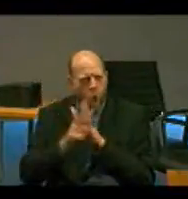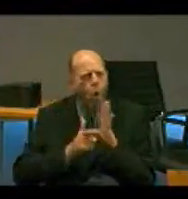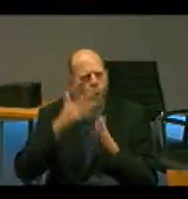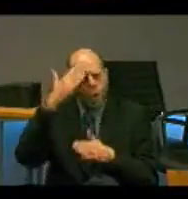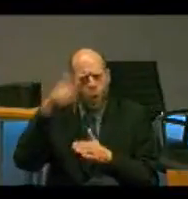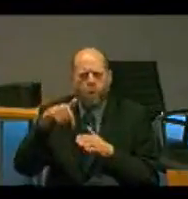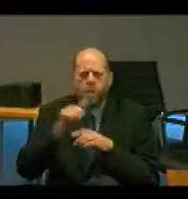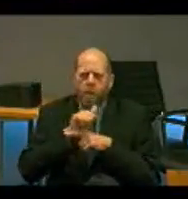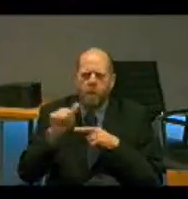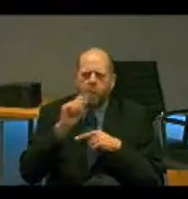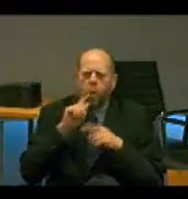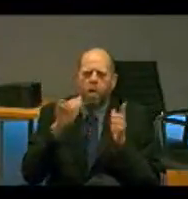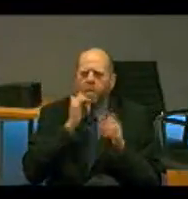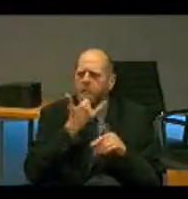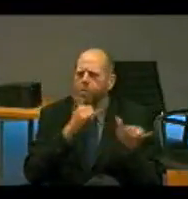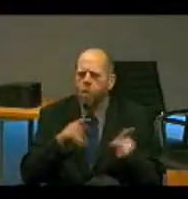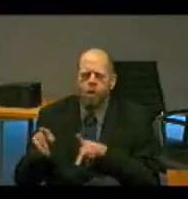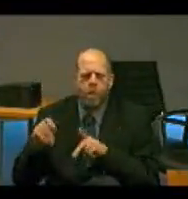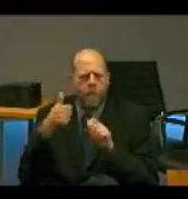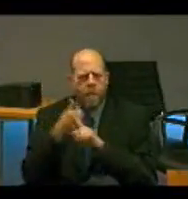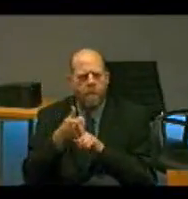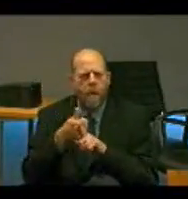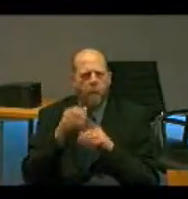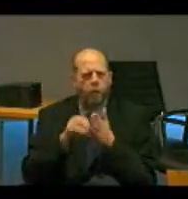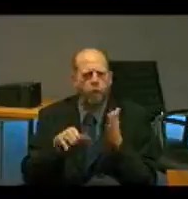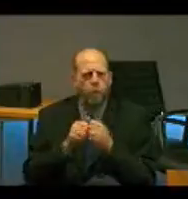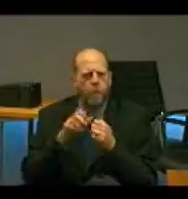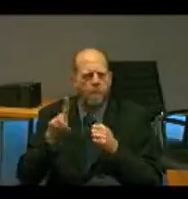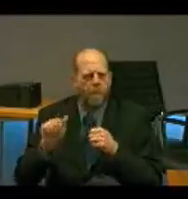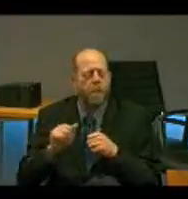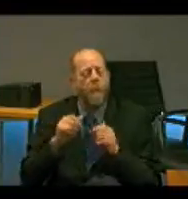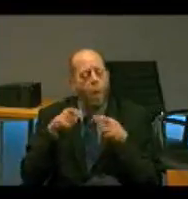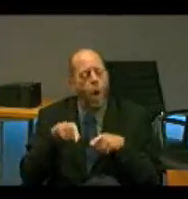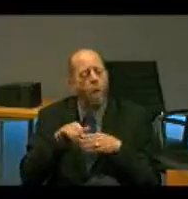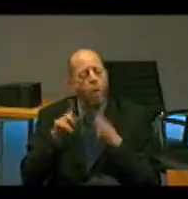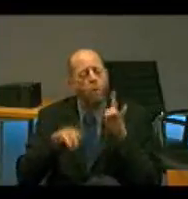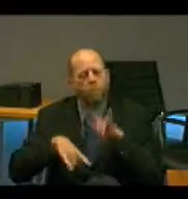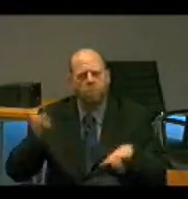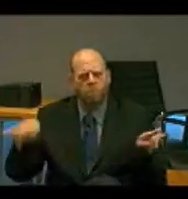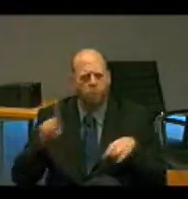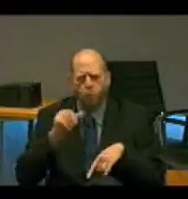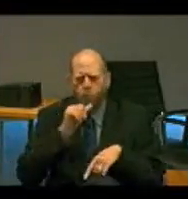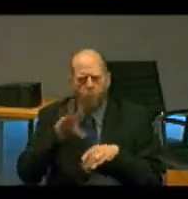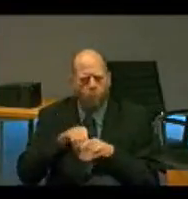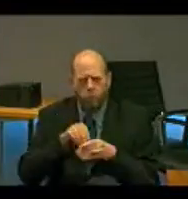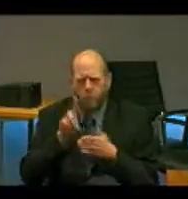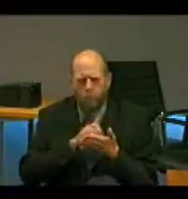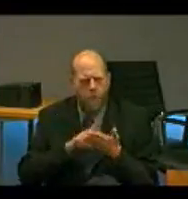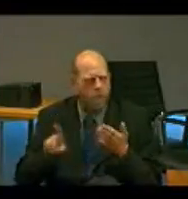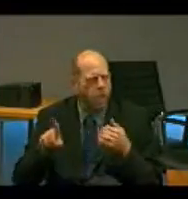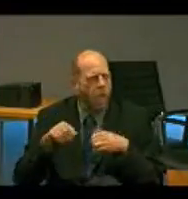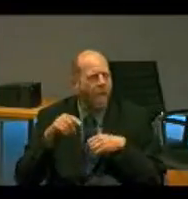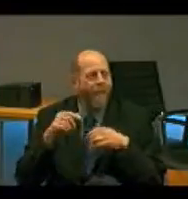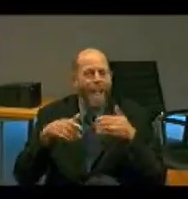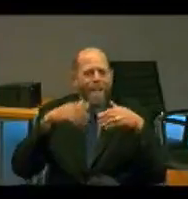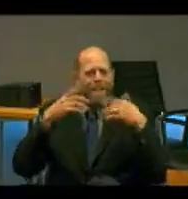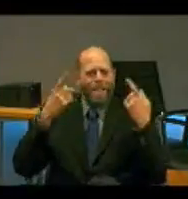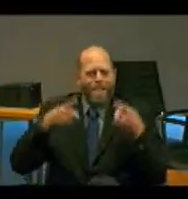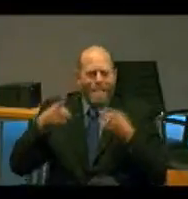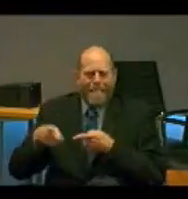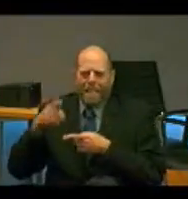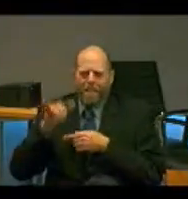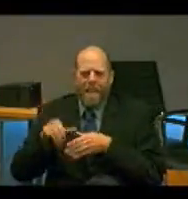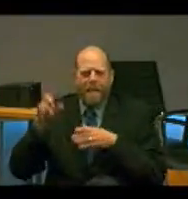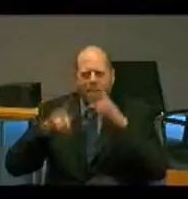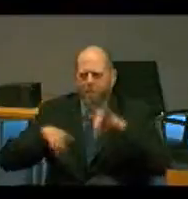practices disproportionately impact students of color with disabilities. And while these disparities alone do not prove discrimination, the existence of such